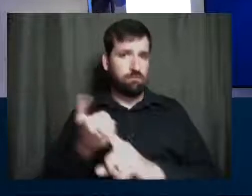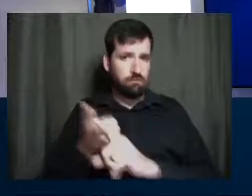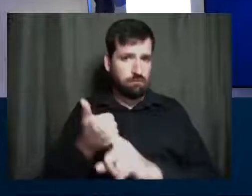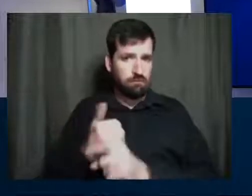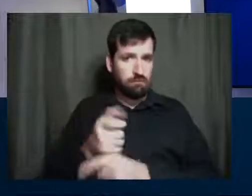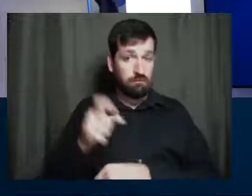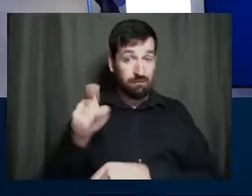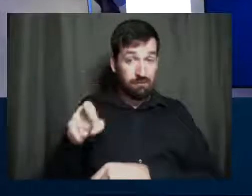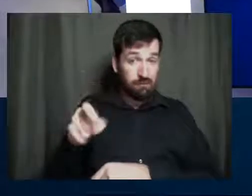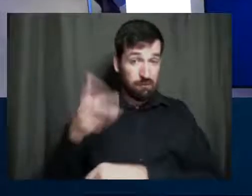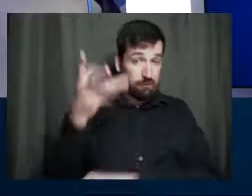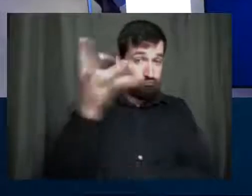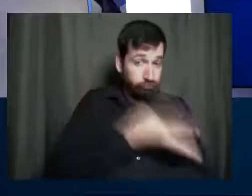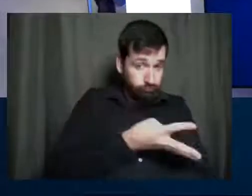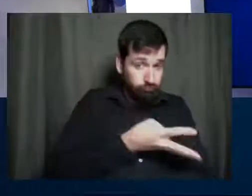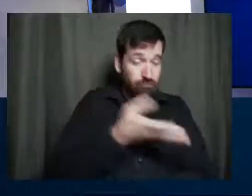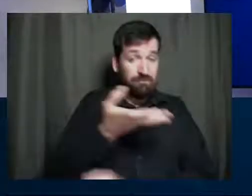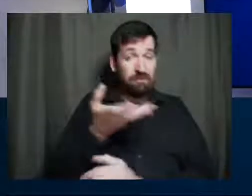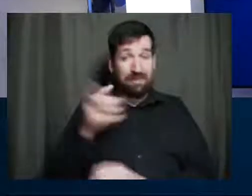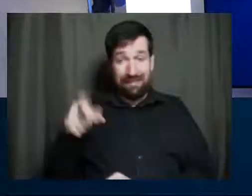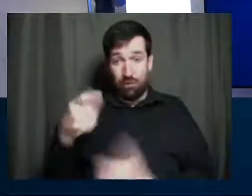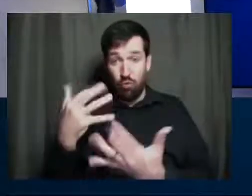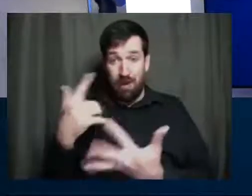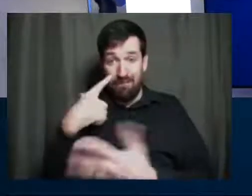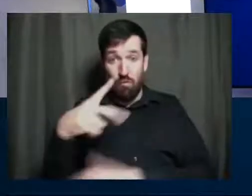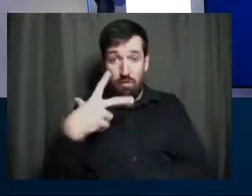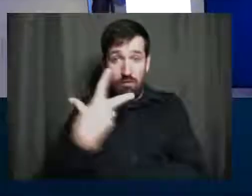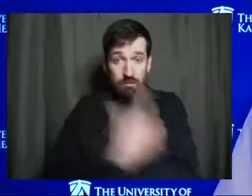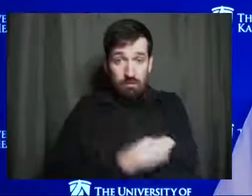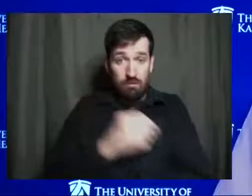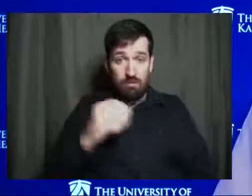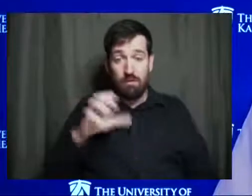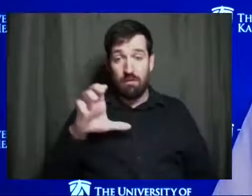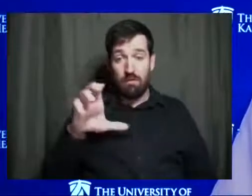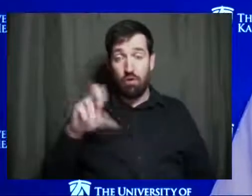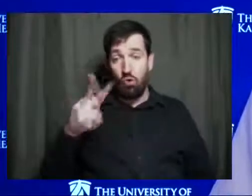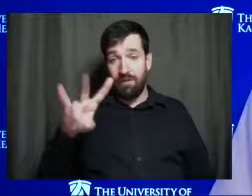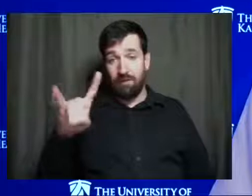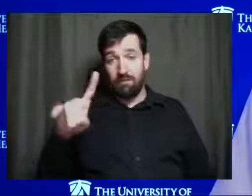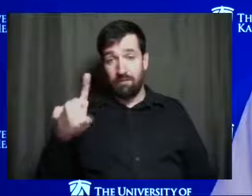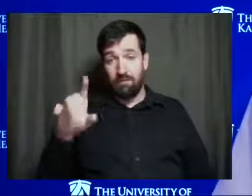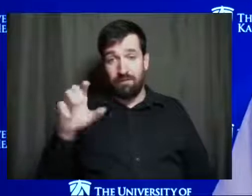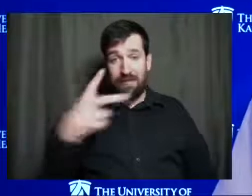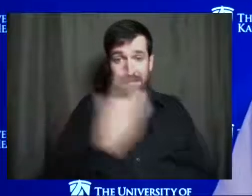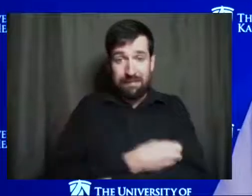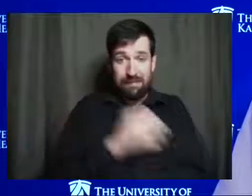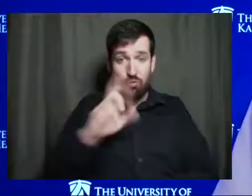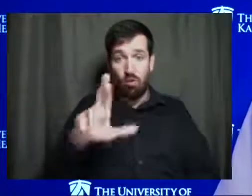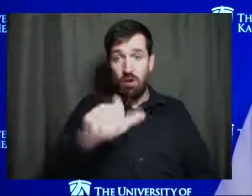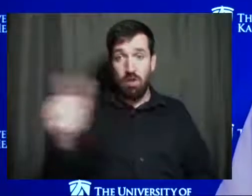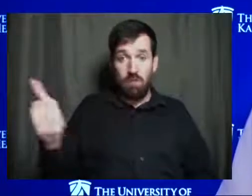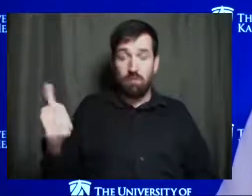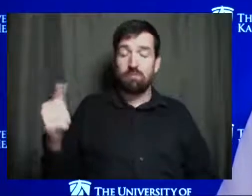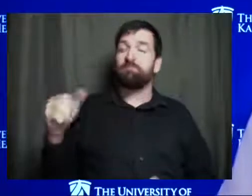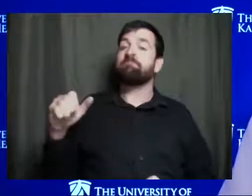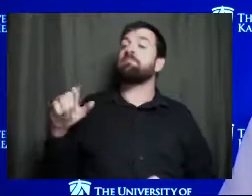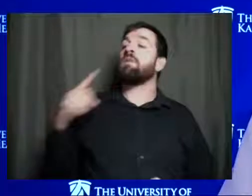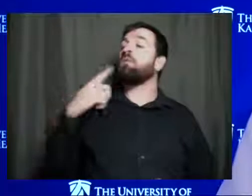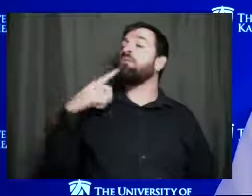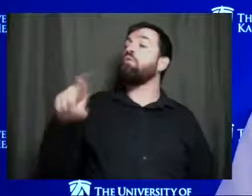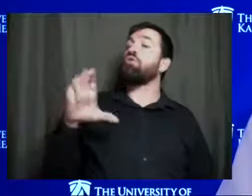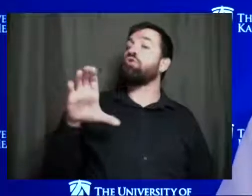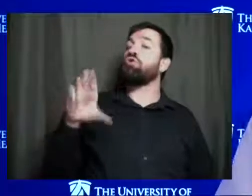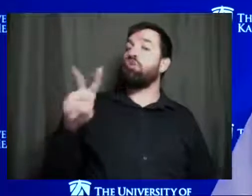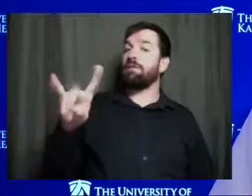other vaccines, even just besides the COVID vaccine? There's no indication to wait for other vaccines, but for COVID-19